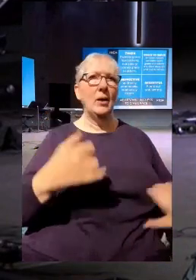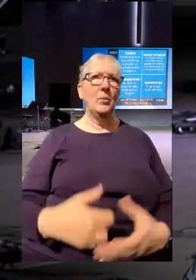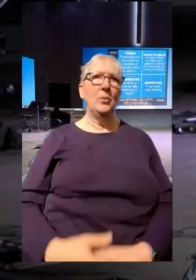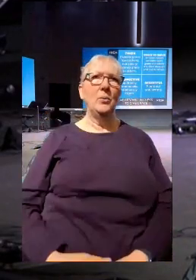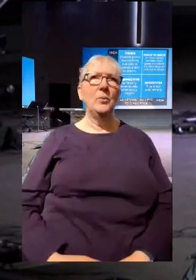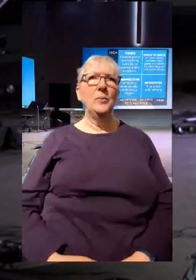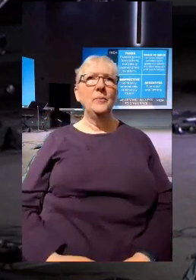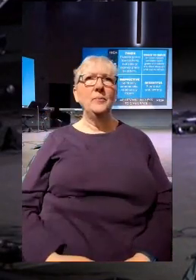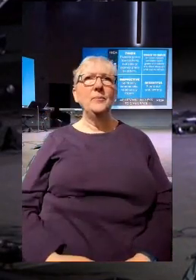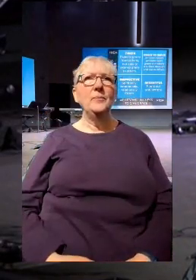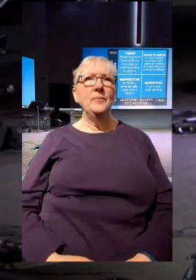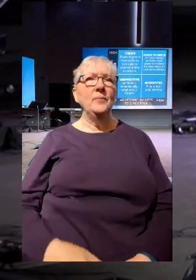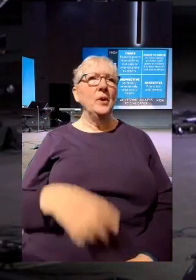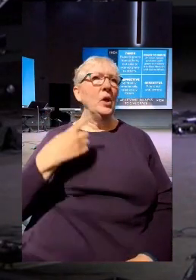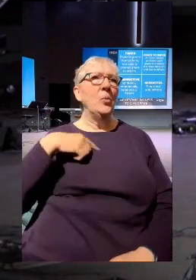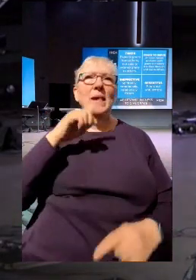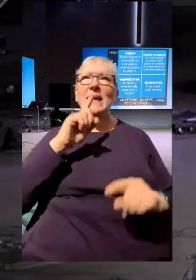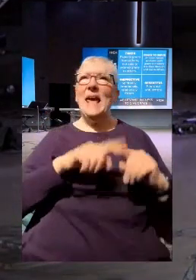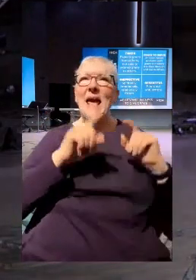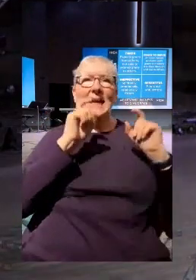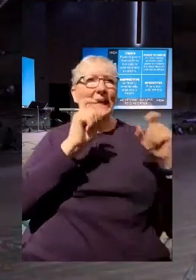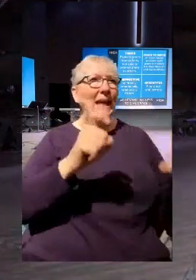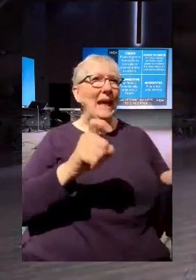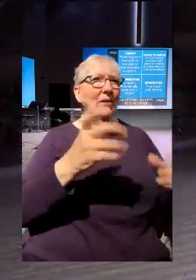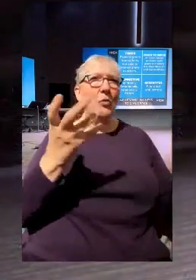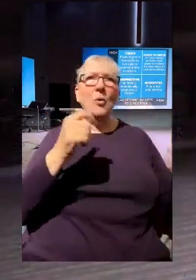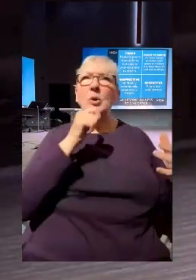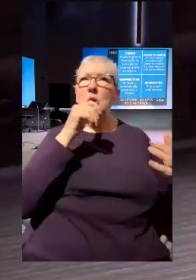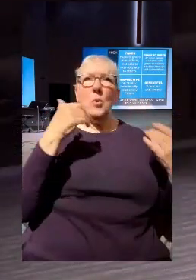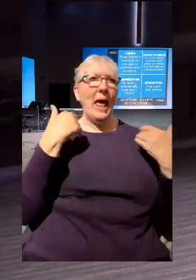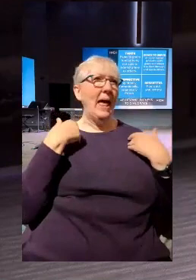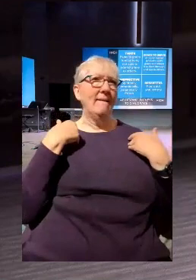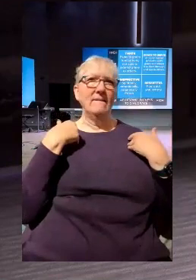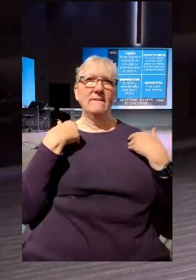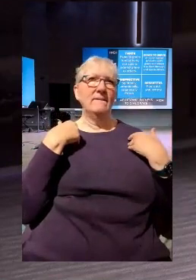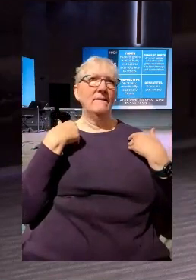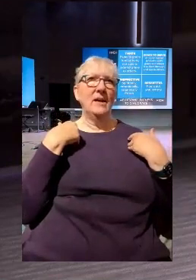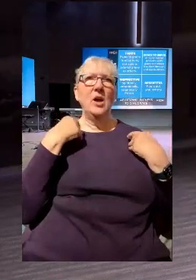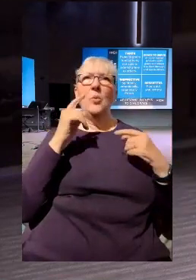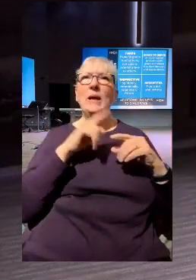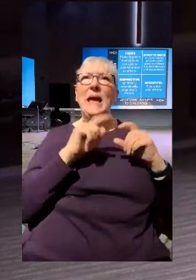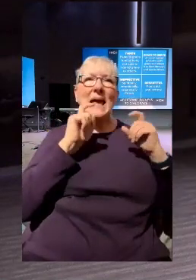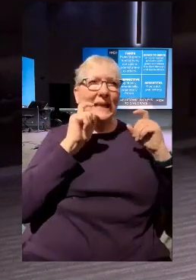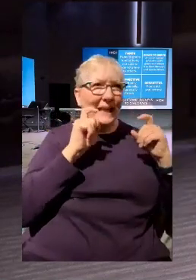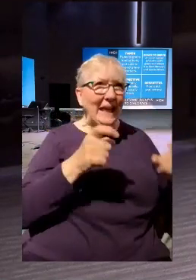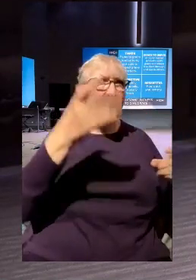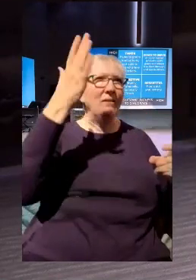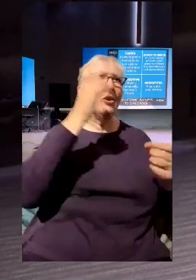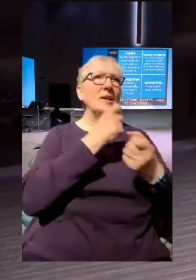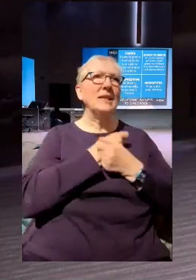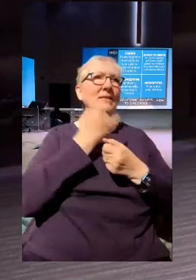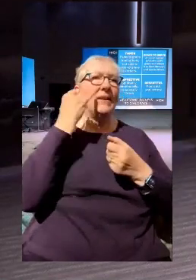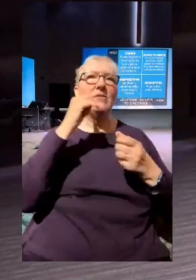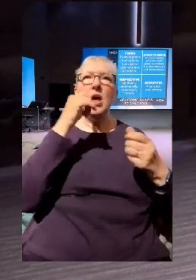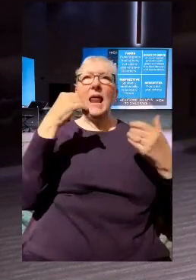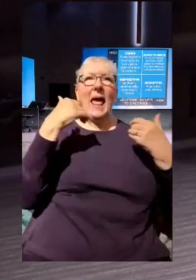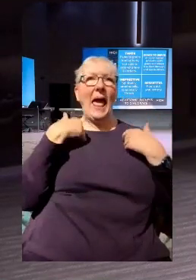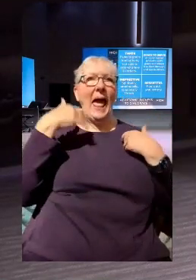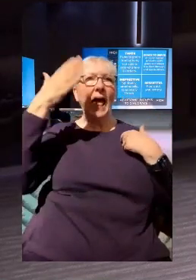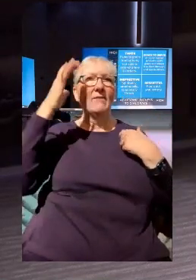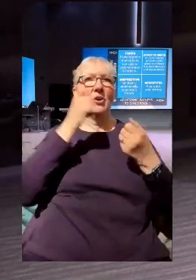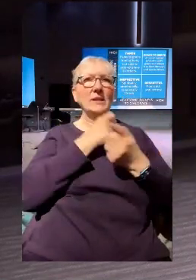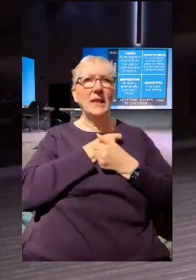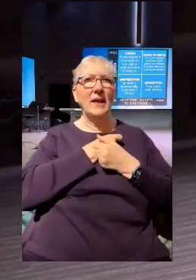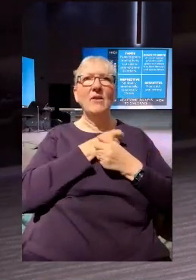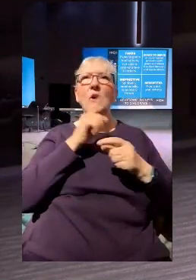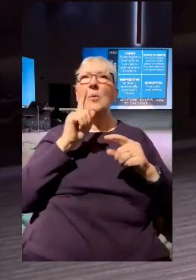We cannot give what we do not have. We cannot give God's love if we don't have God's love. We cannot give God's grace if we don't have